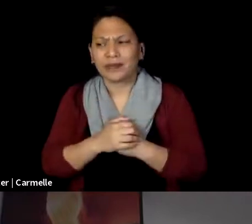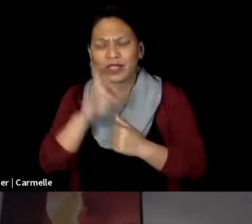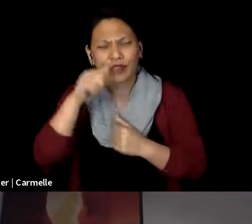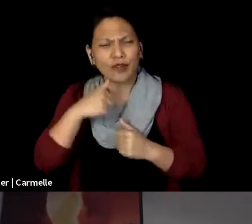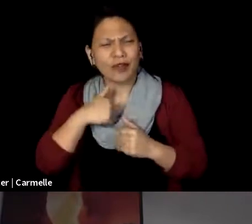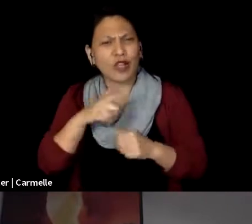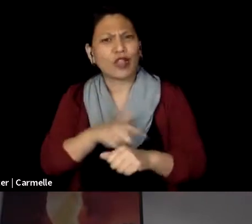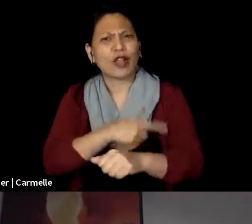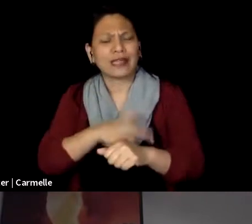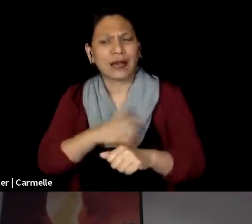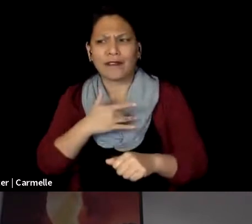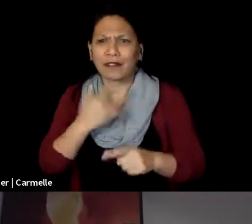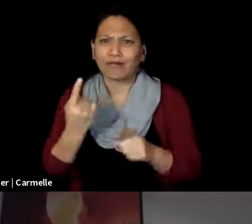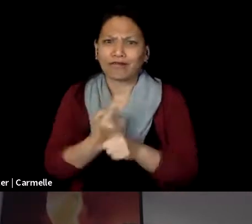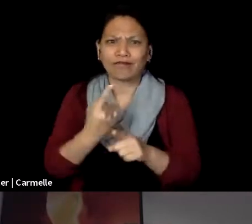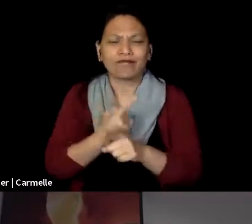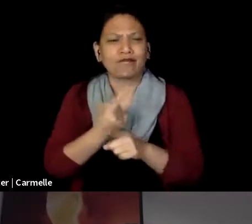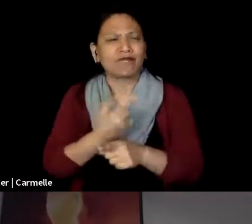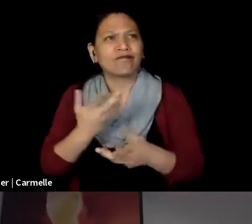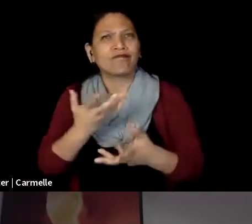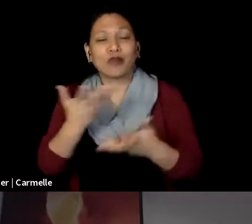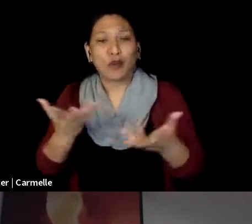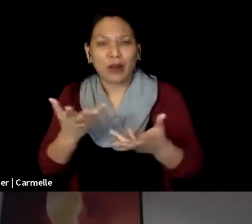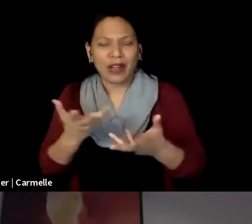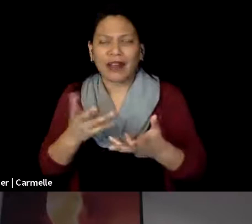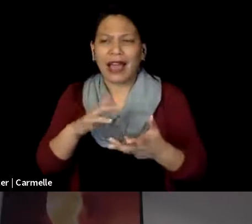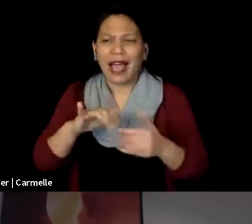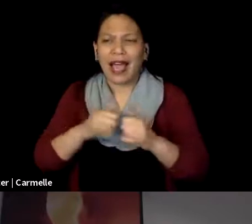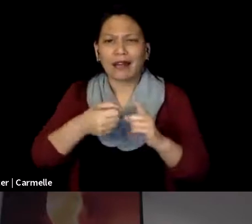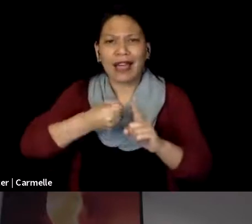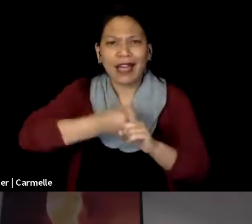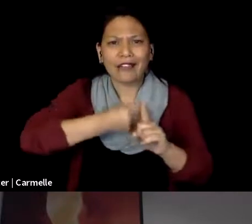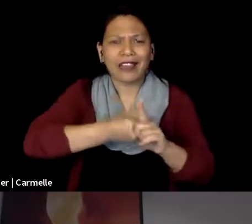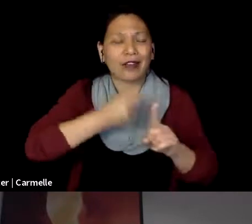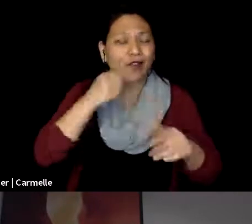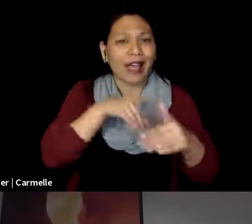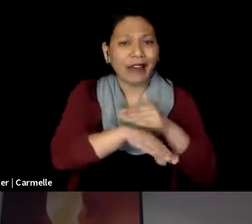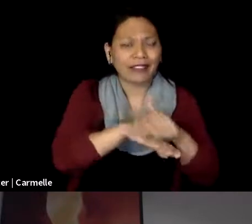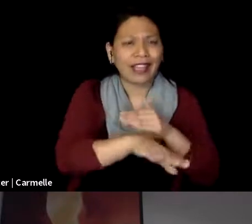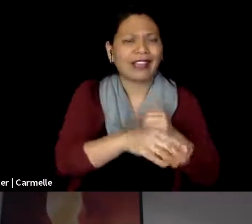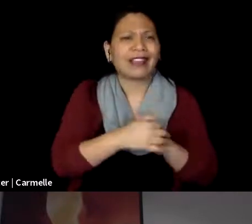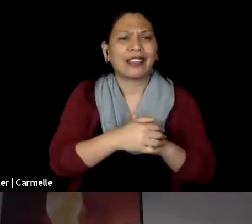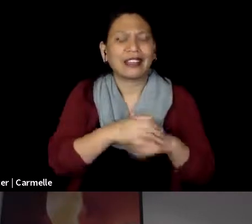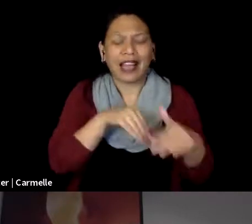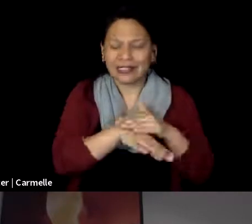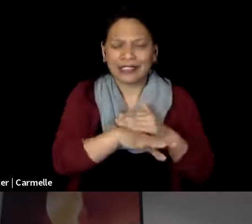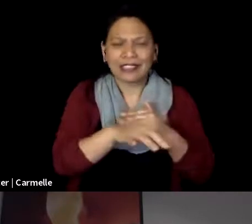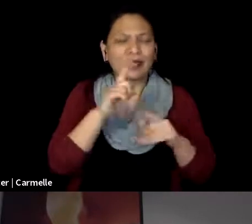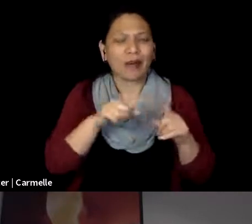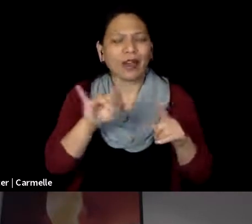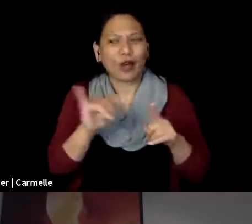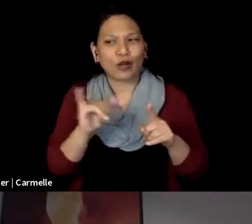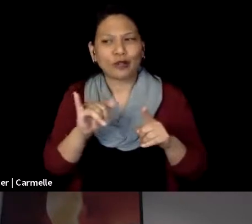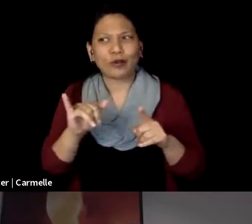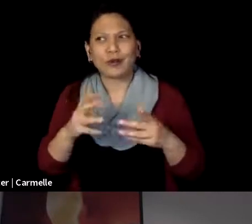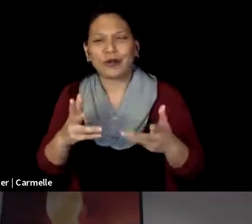feel super confident in advocating for my access needs and to really make space for